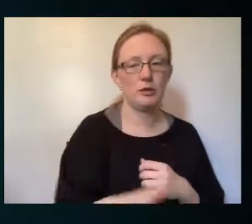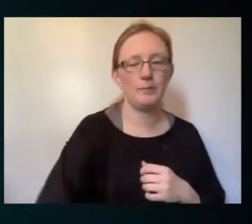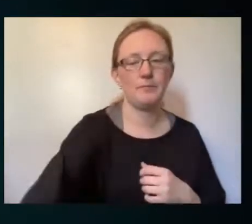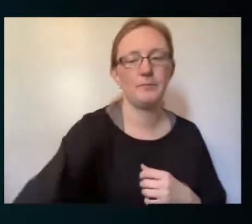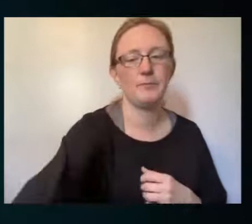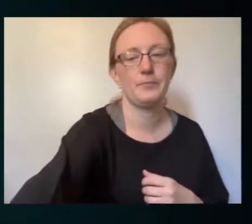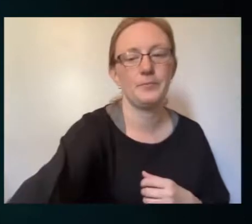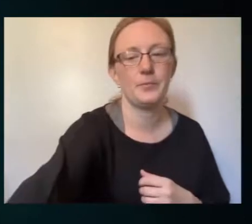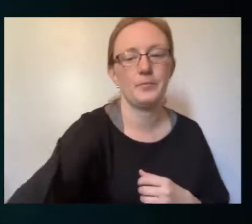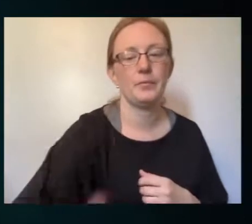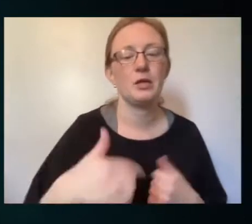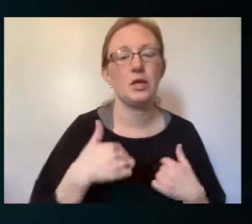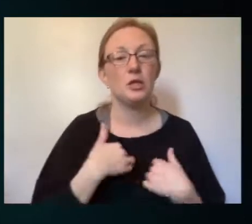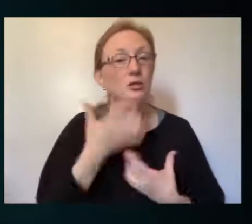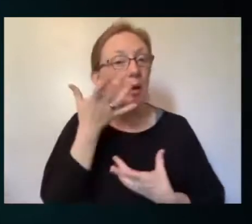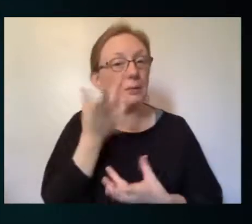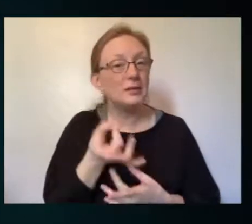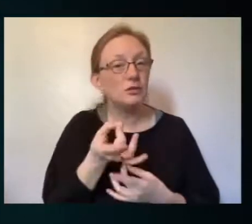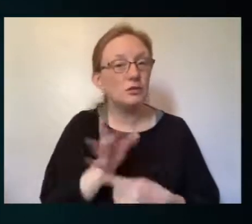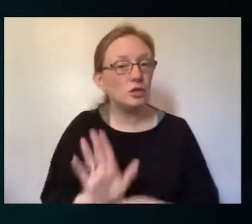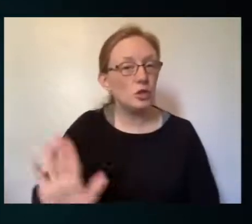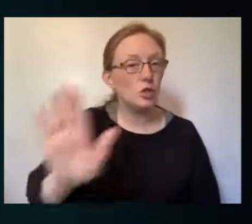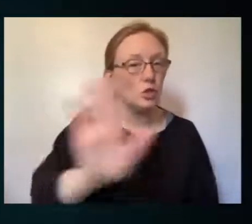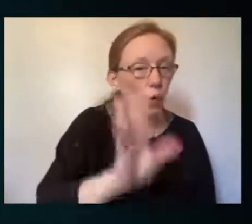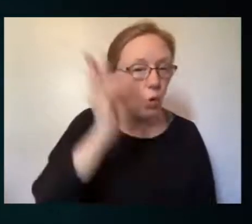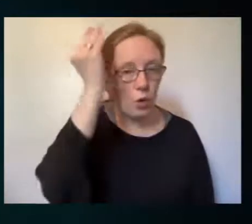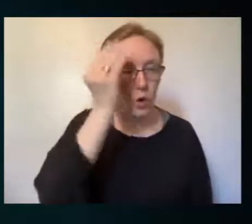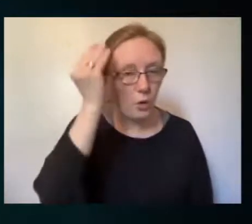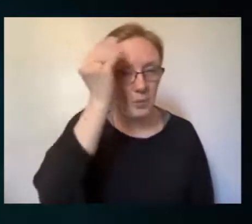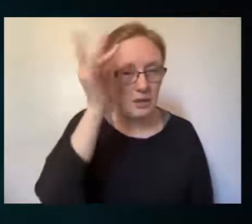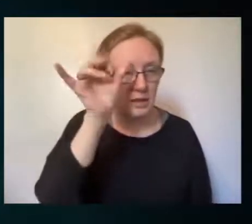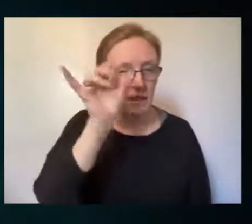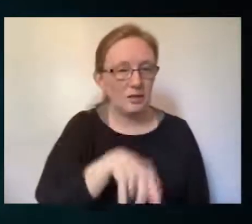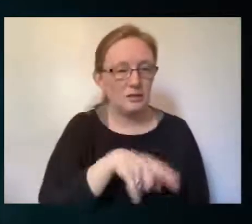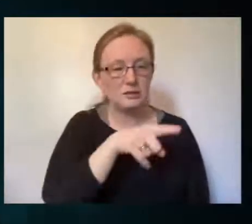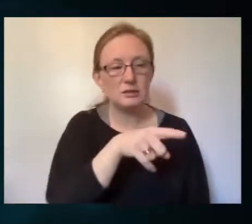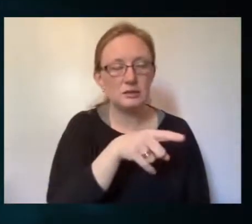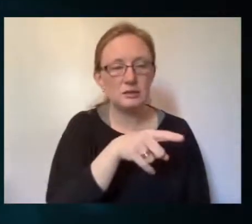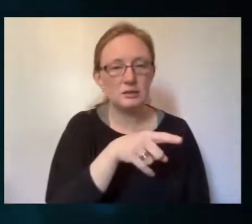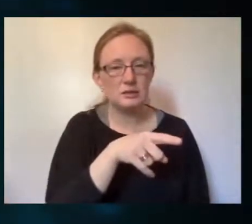I'd be interested to hear whether others are kind of thinking at that level of sort of